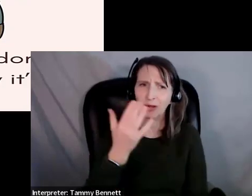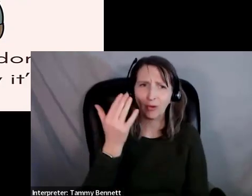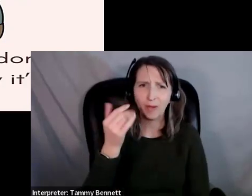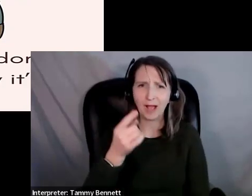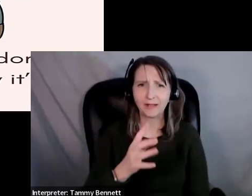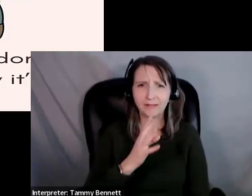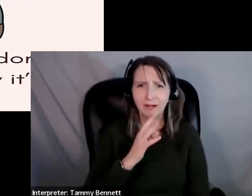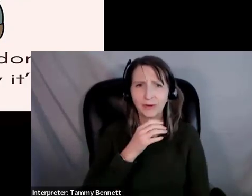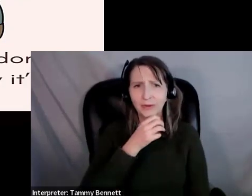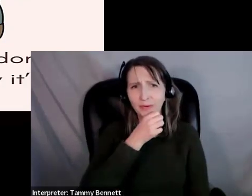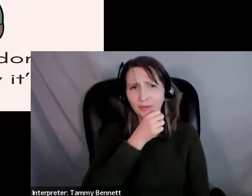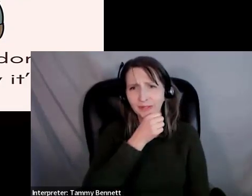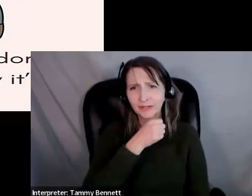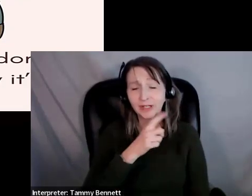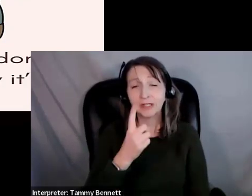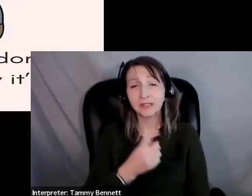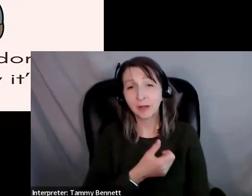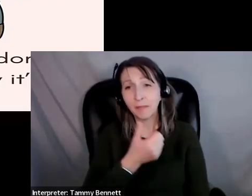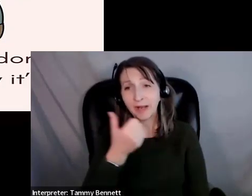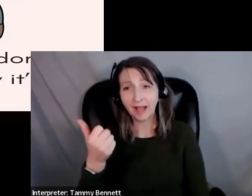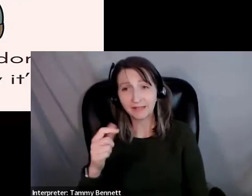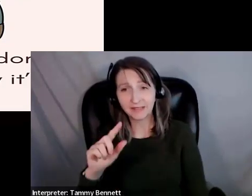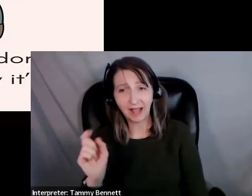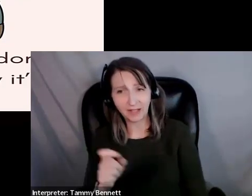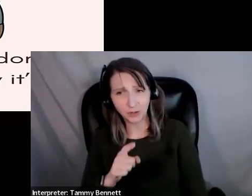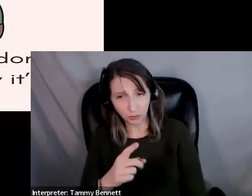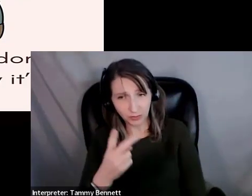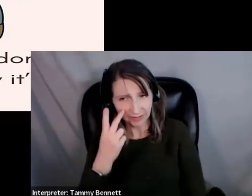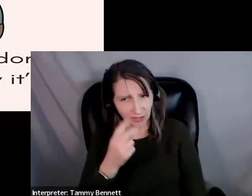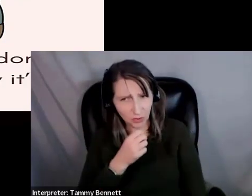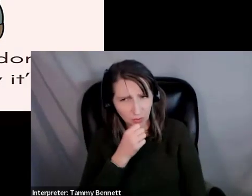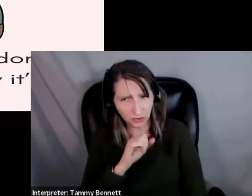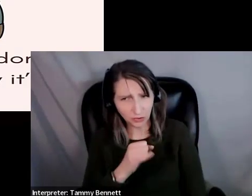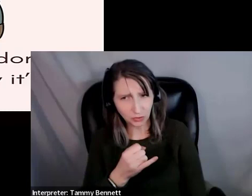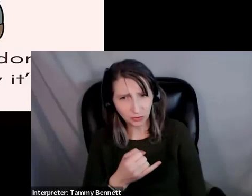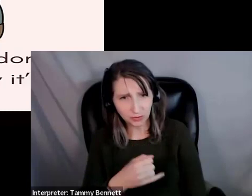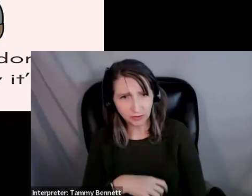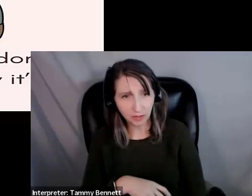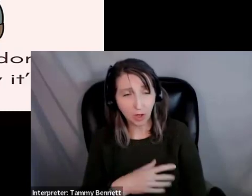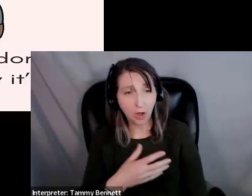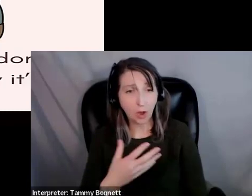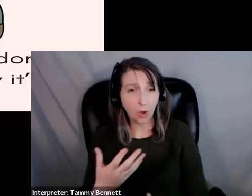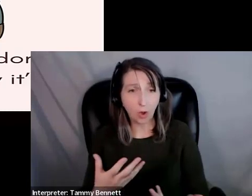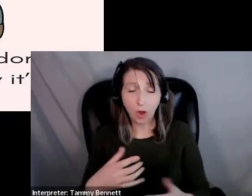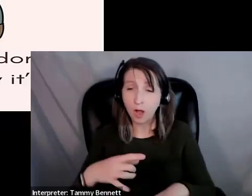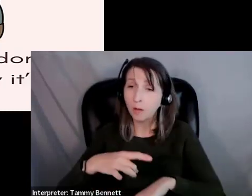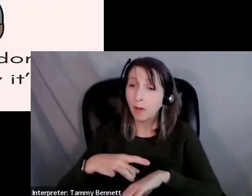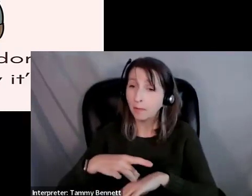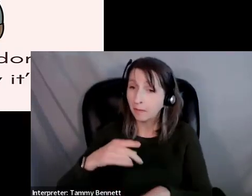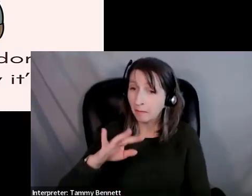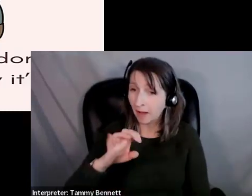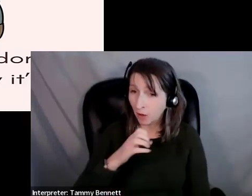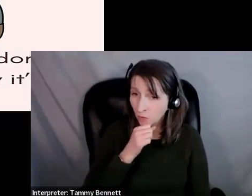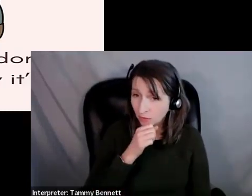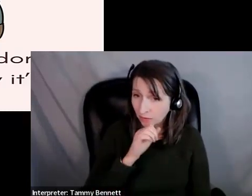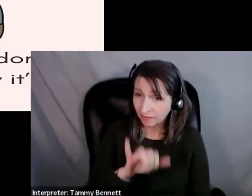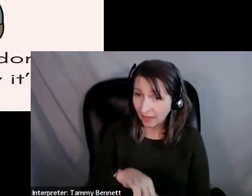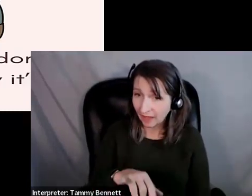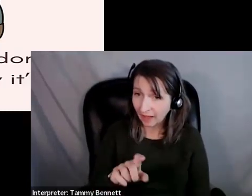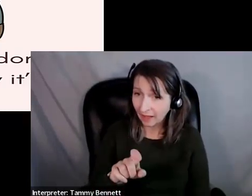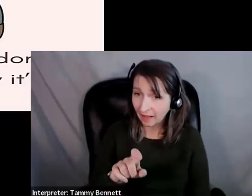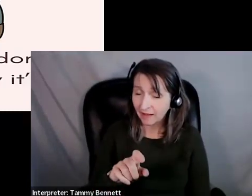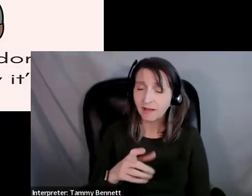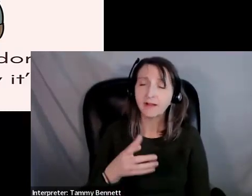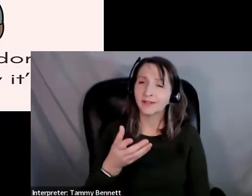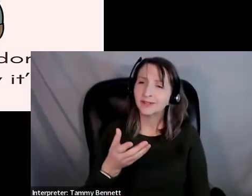So then you have another person, do you see the orange juice or do you see that the pumpkin, the pumpkin pie is orange? So again, it's acknowledging